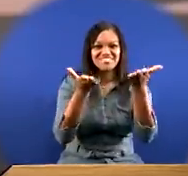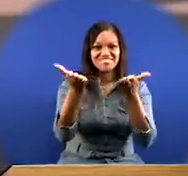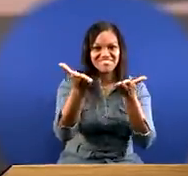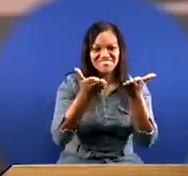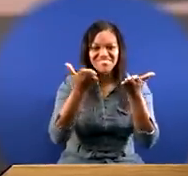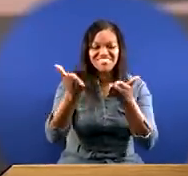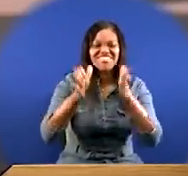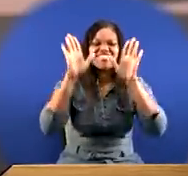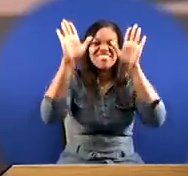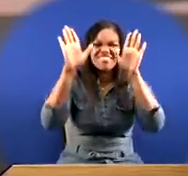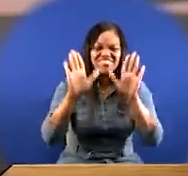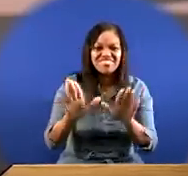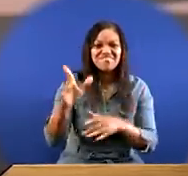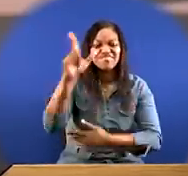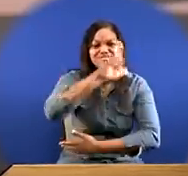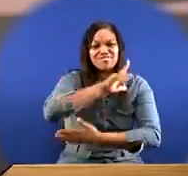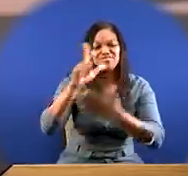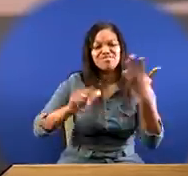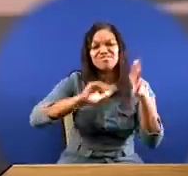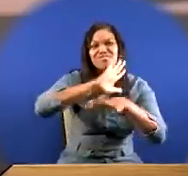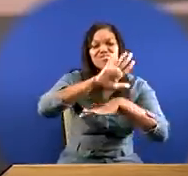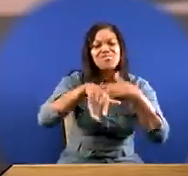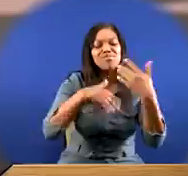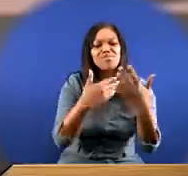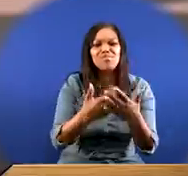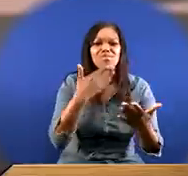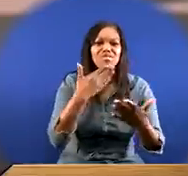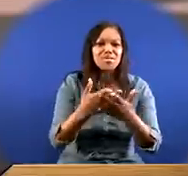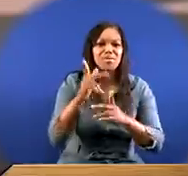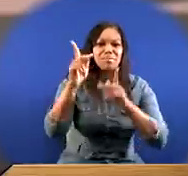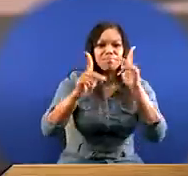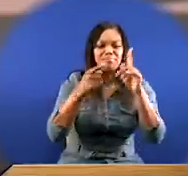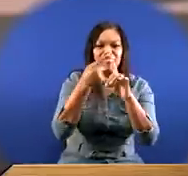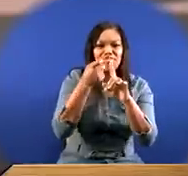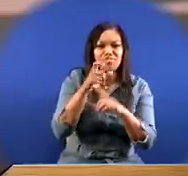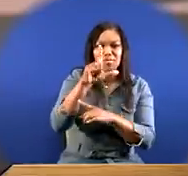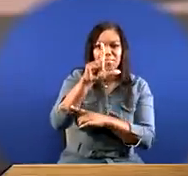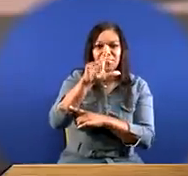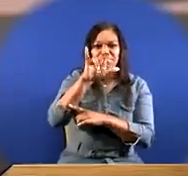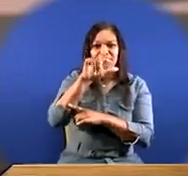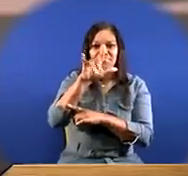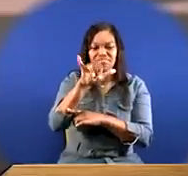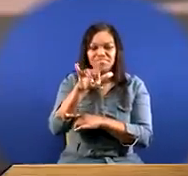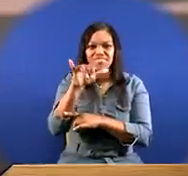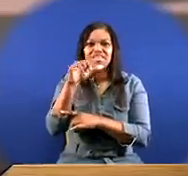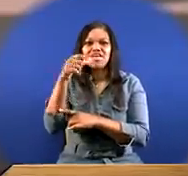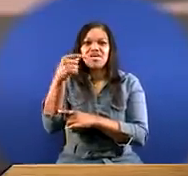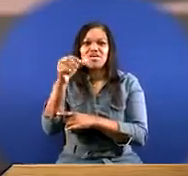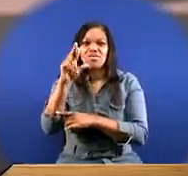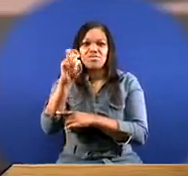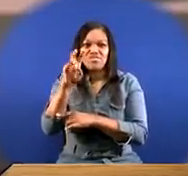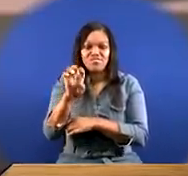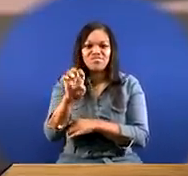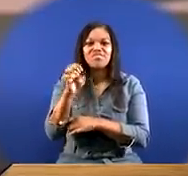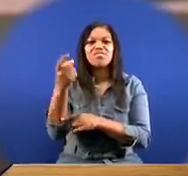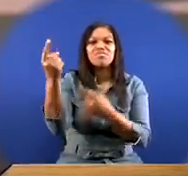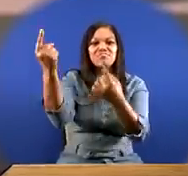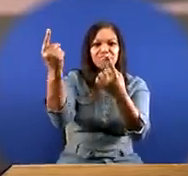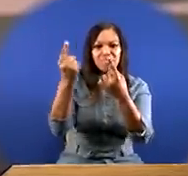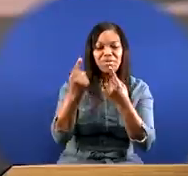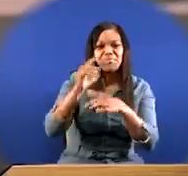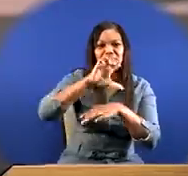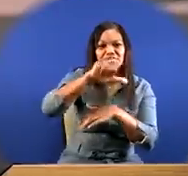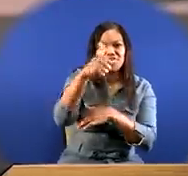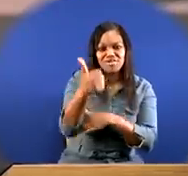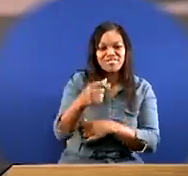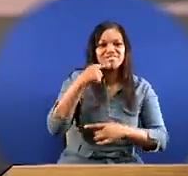I'm grateful to the Lord for all of the good people of Lily Grove who have come and for all of my other brothers and sisters who